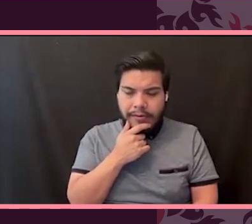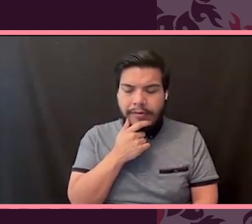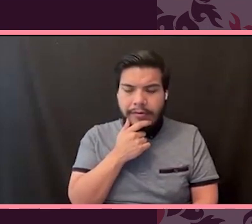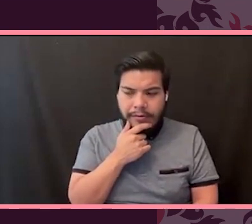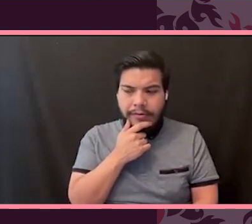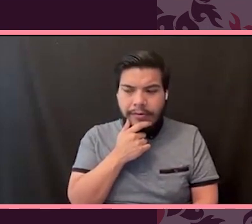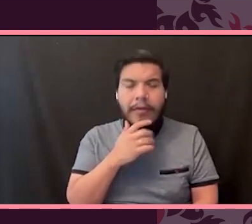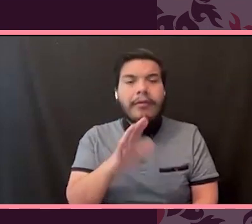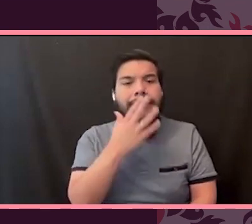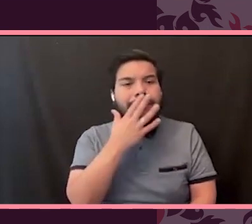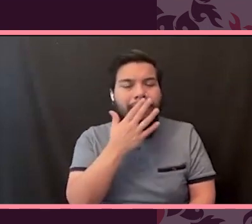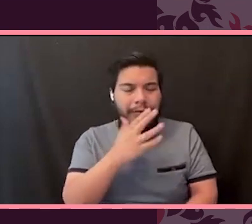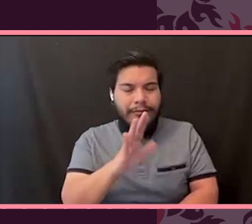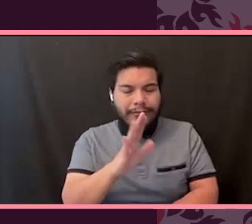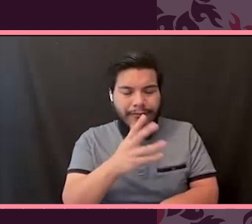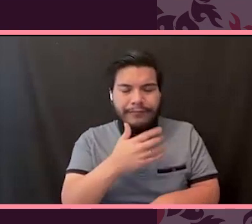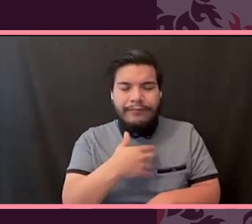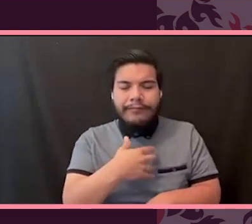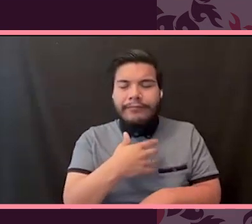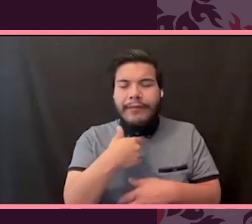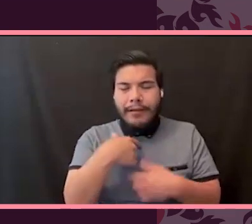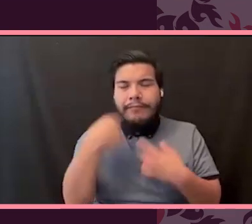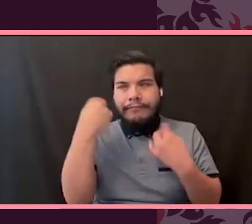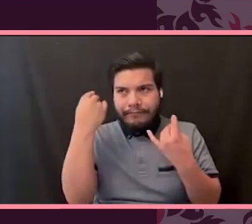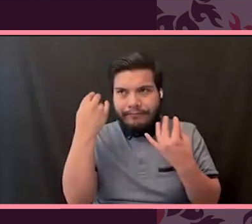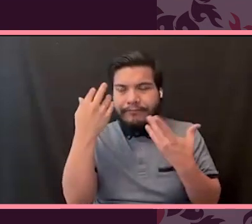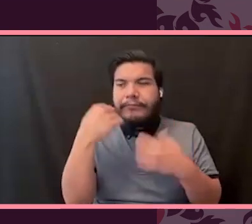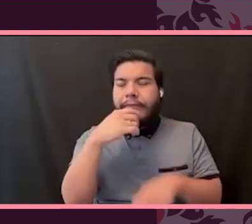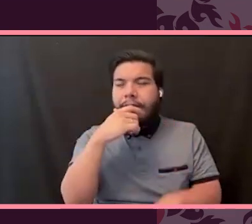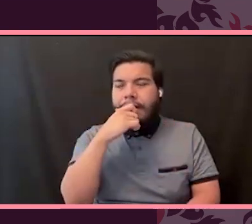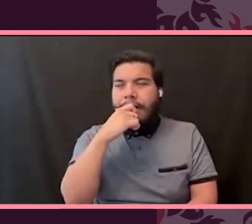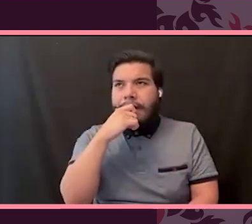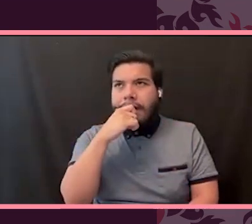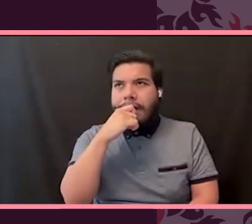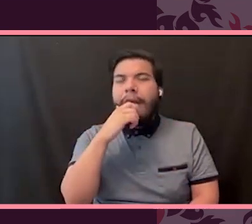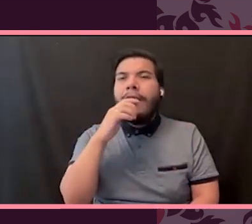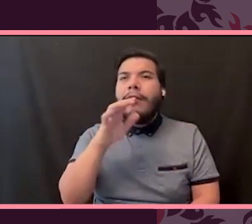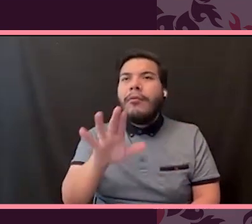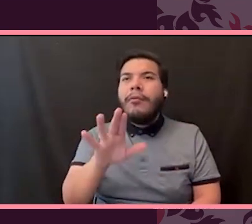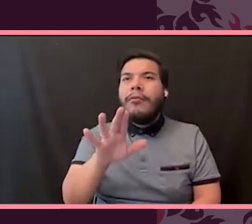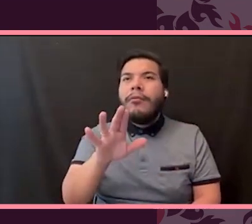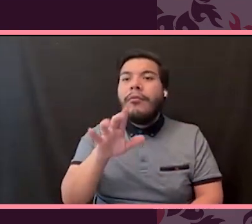thank you for your patience. The thought is forming. When you're my age,